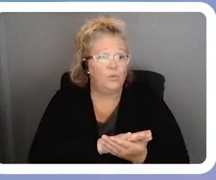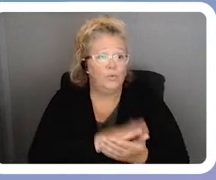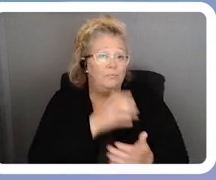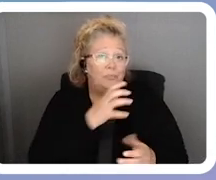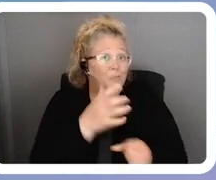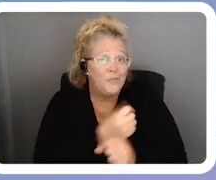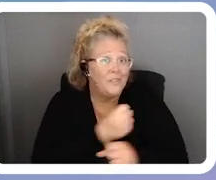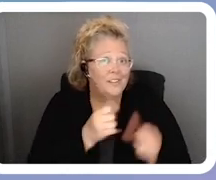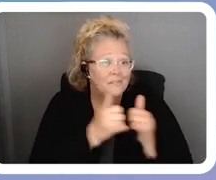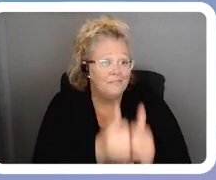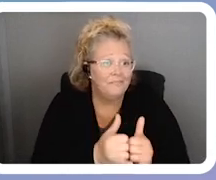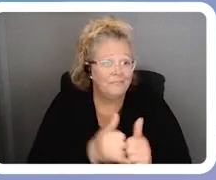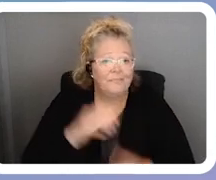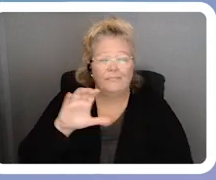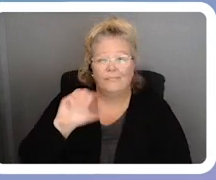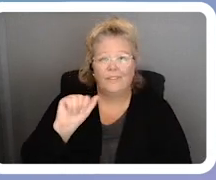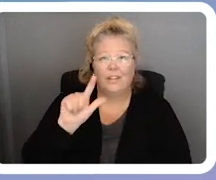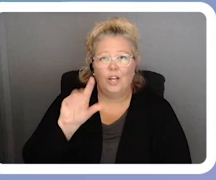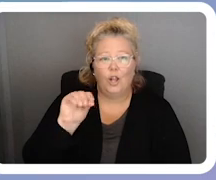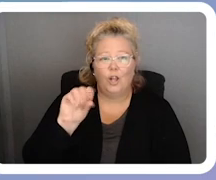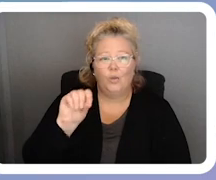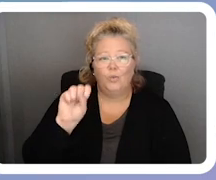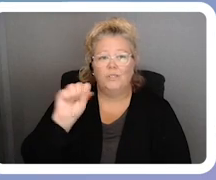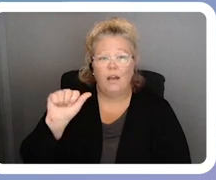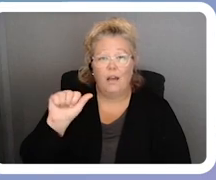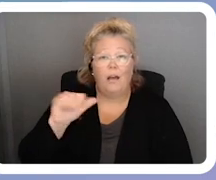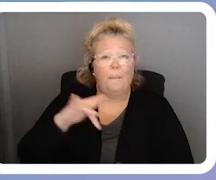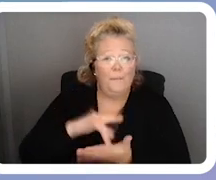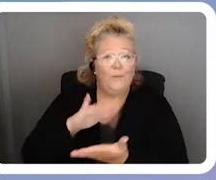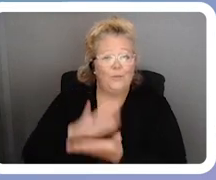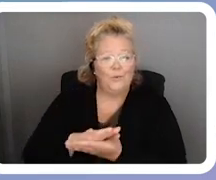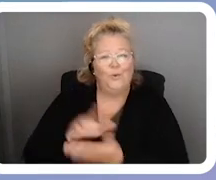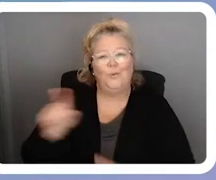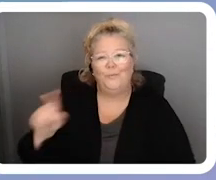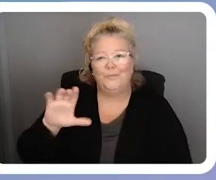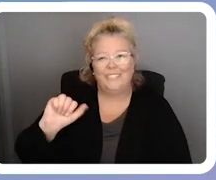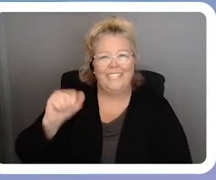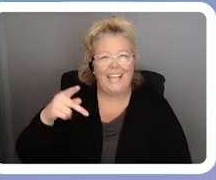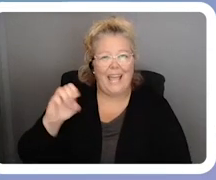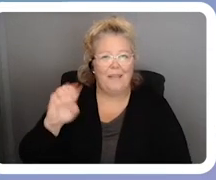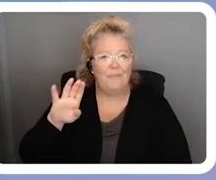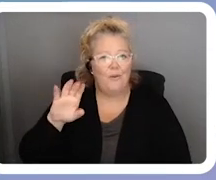Chapter of the Year, Calusa Middle School from Cape Coral, Florida.